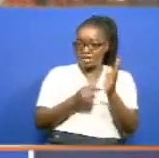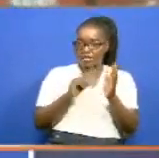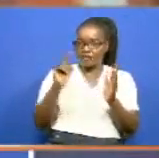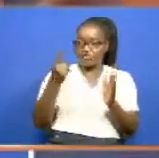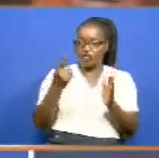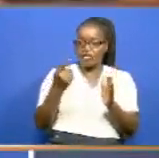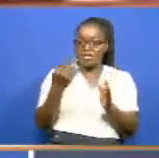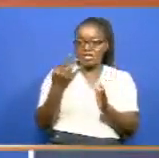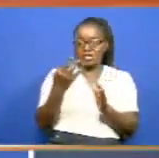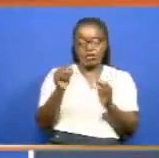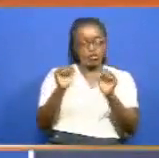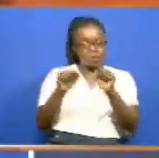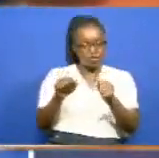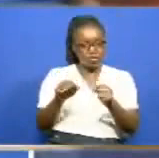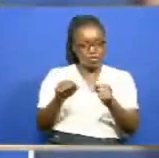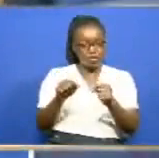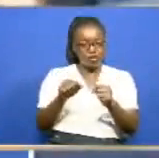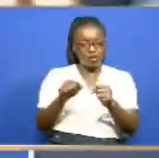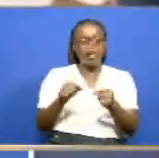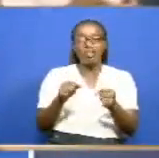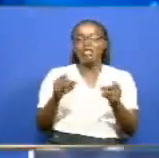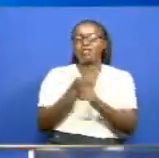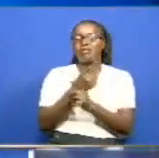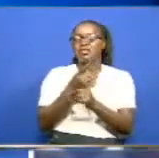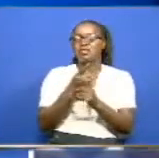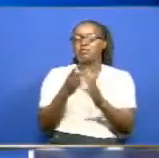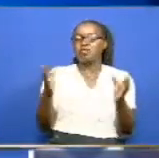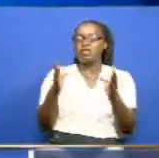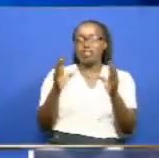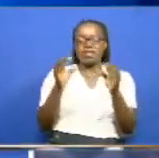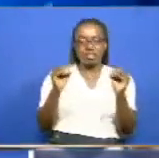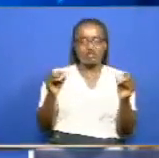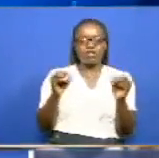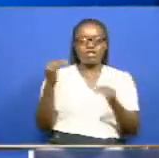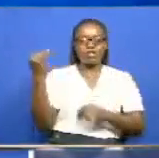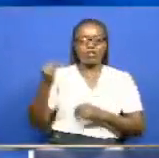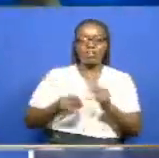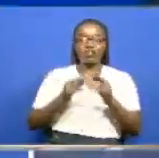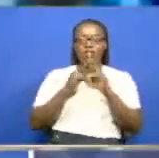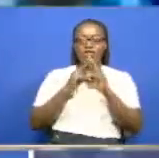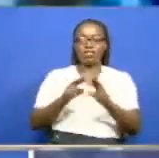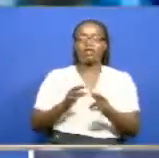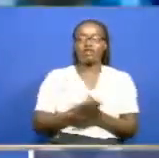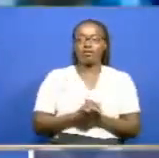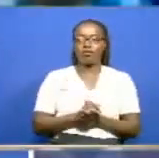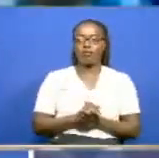of 3, probably will not make much difference in the final outcome.